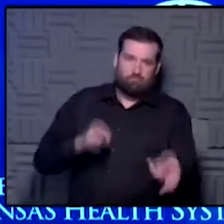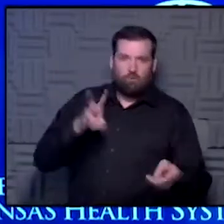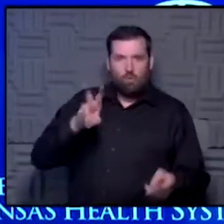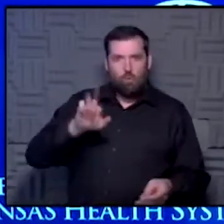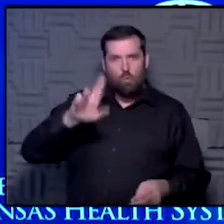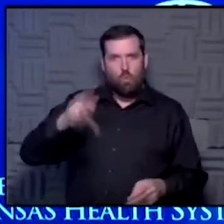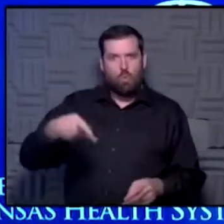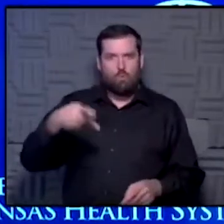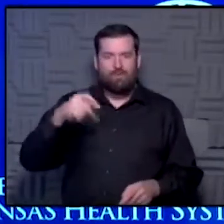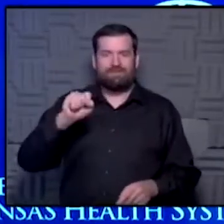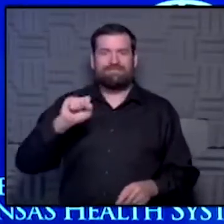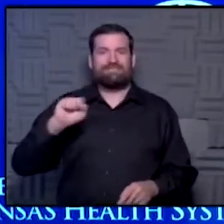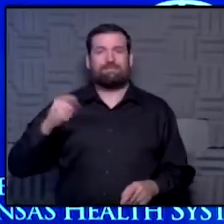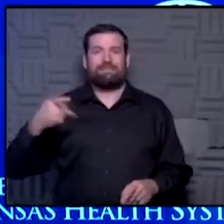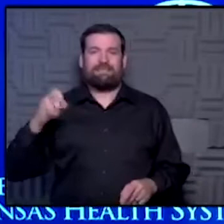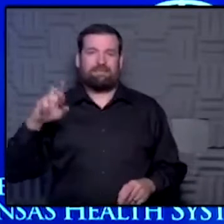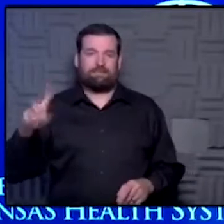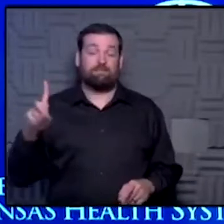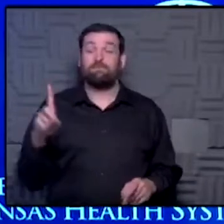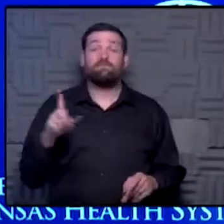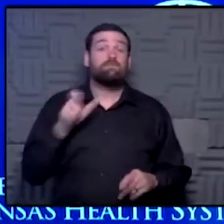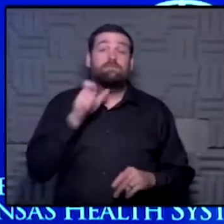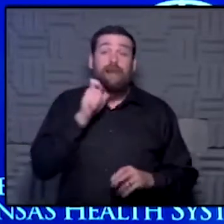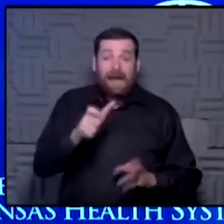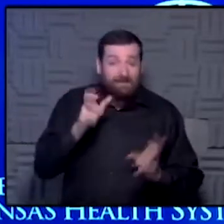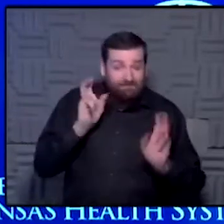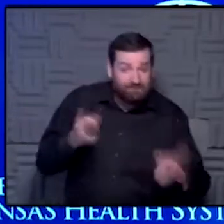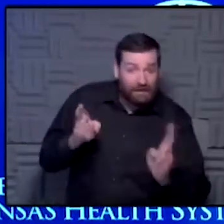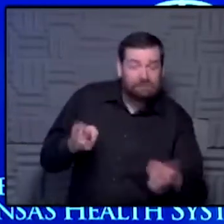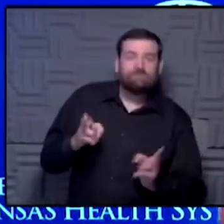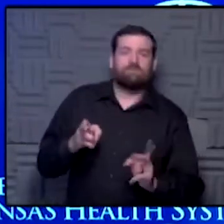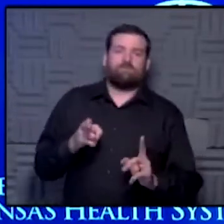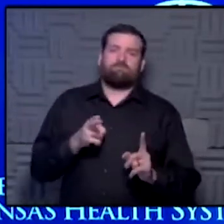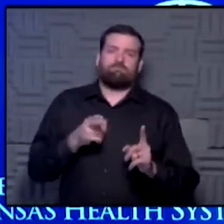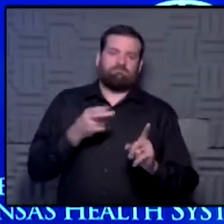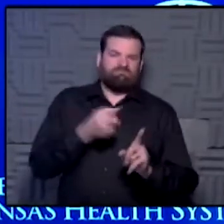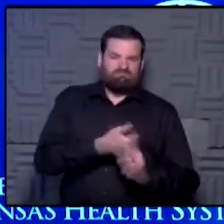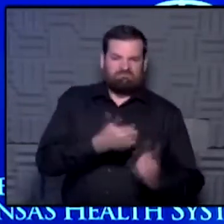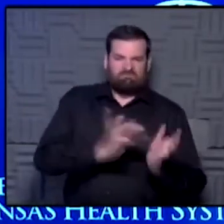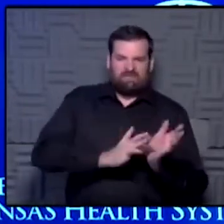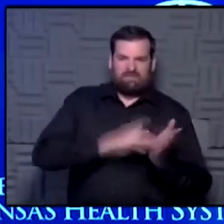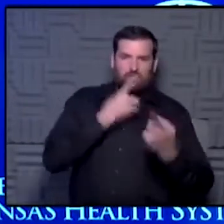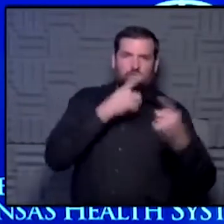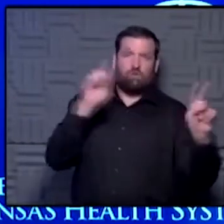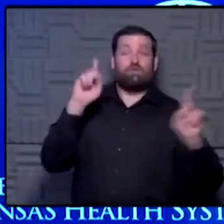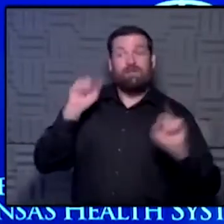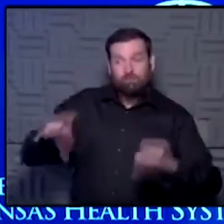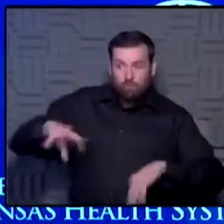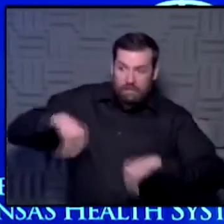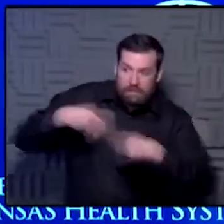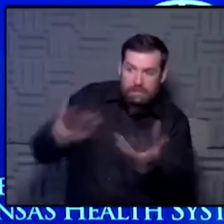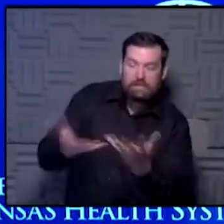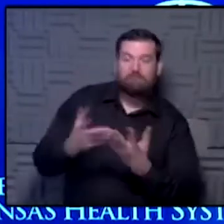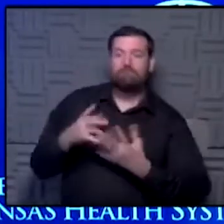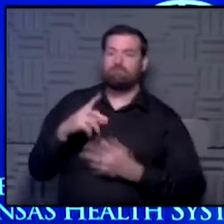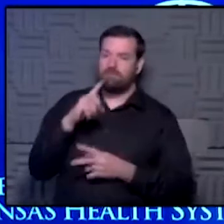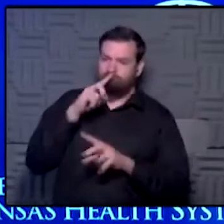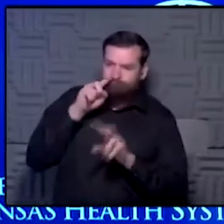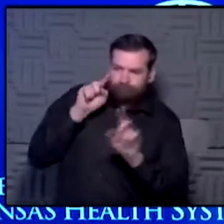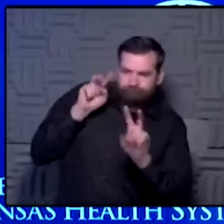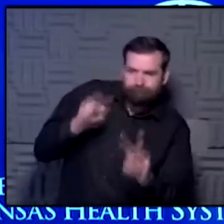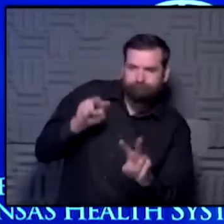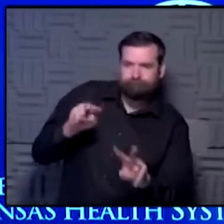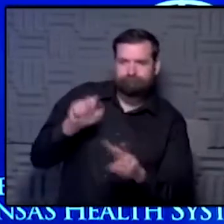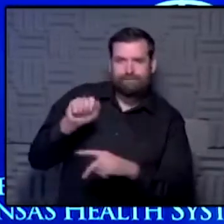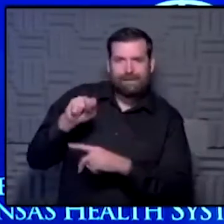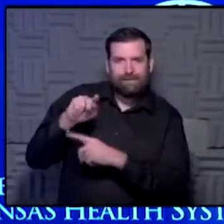not a warp speed is making sure the vaccine works. You see, that just takes time. You got to give the vaccine, you have to then follow the antibody